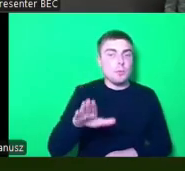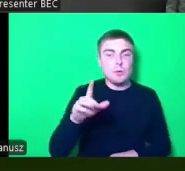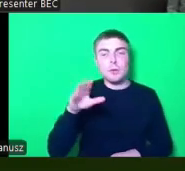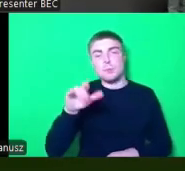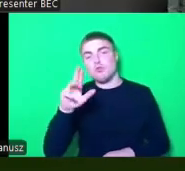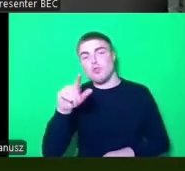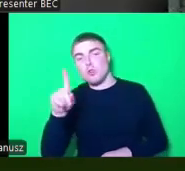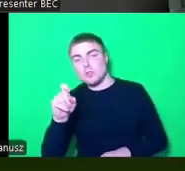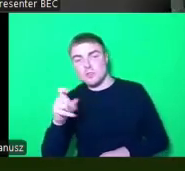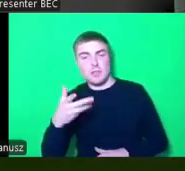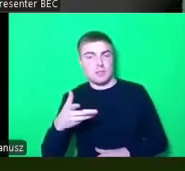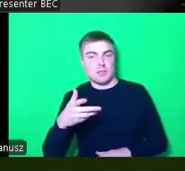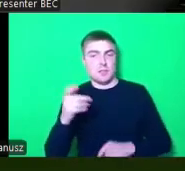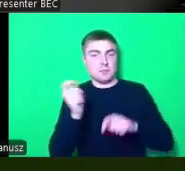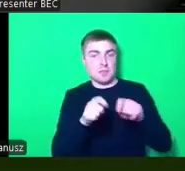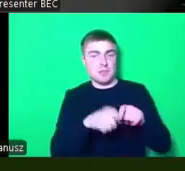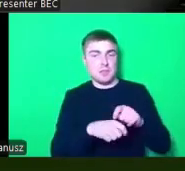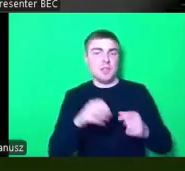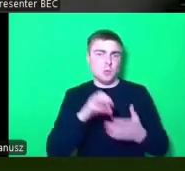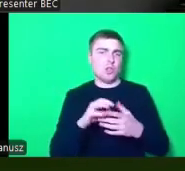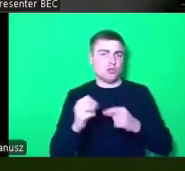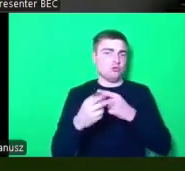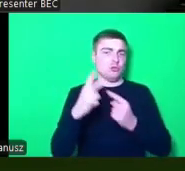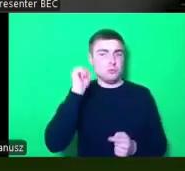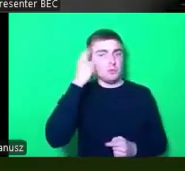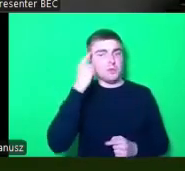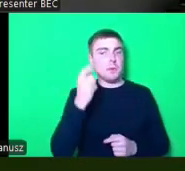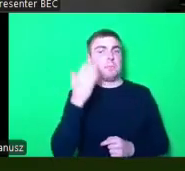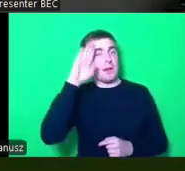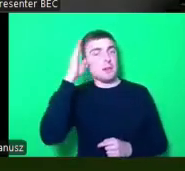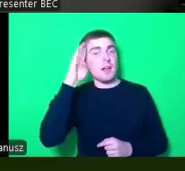in our normal forest plots, we take trees of more than 10 centimeter